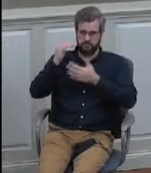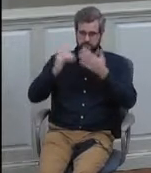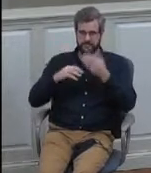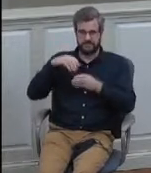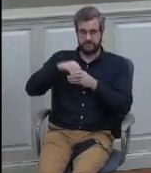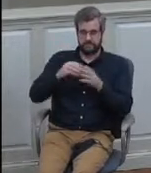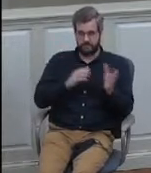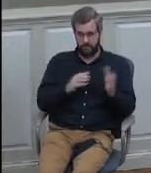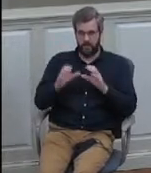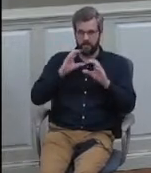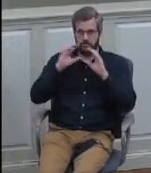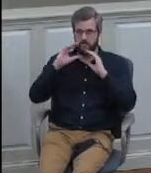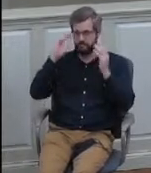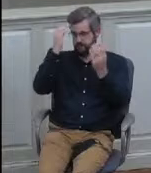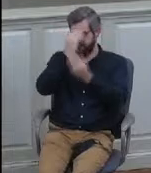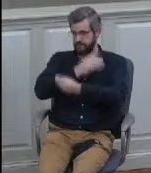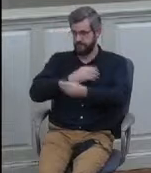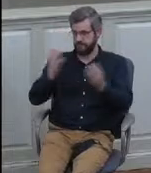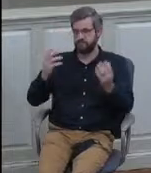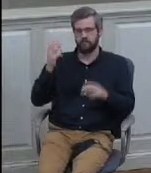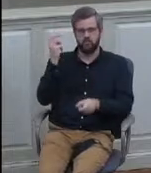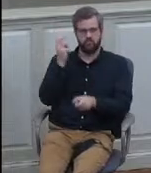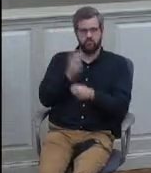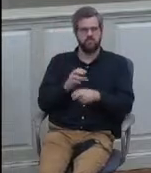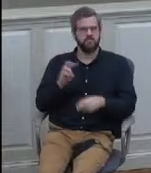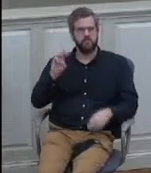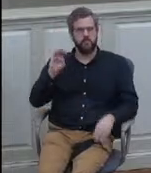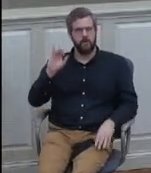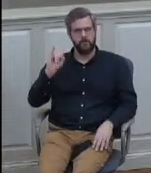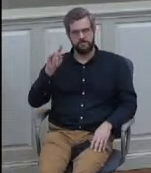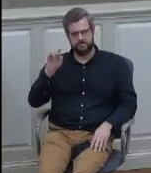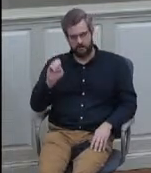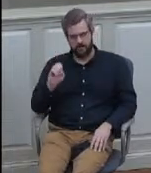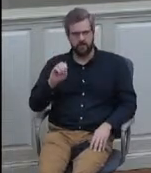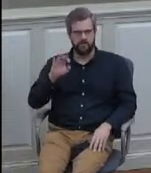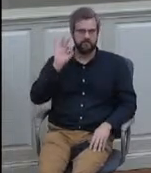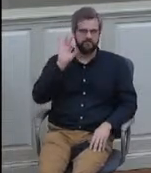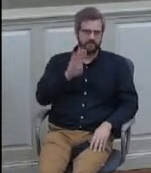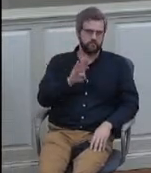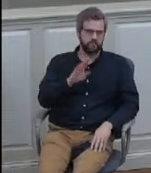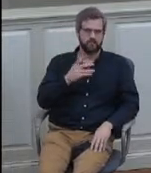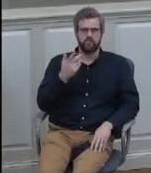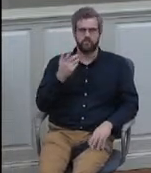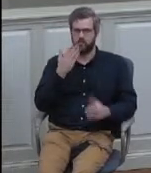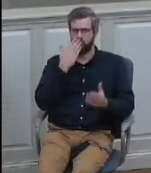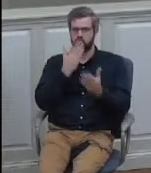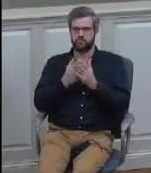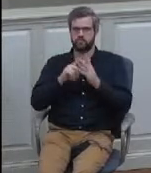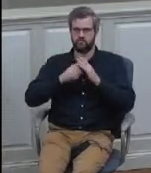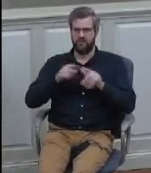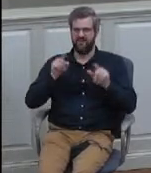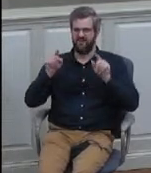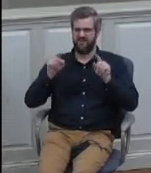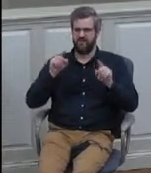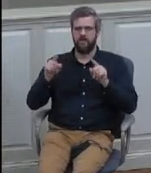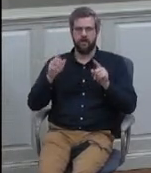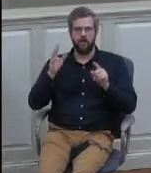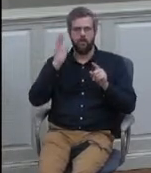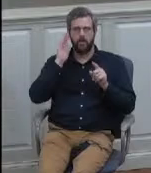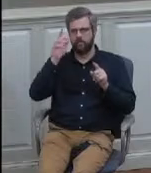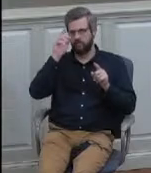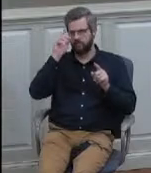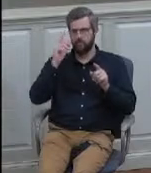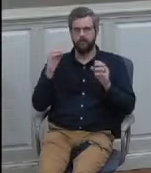plan and communicate the overall plan. But in our website, we'll link that on Facebook, and that will be a start. And certainly we'll have to do